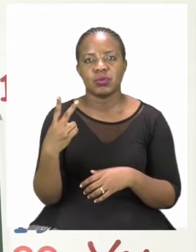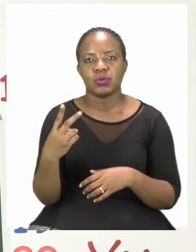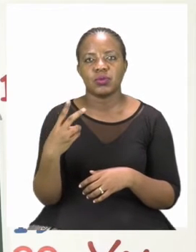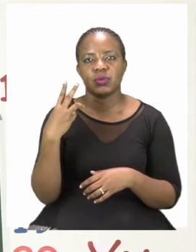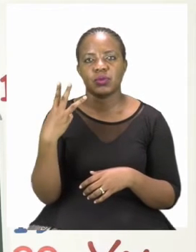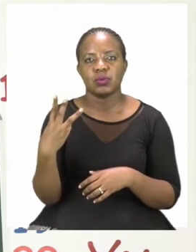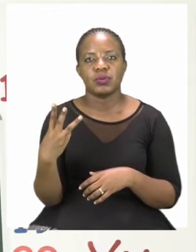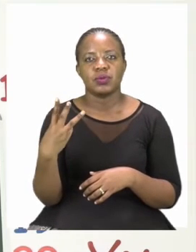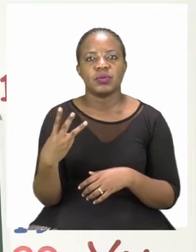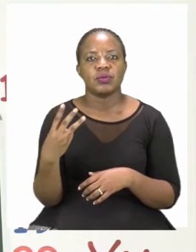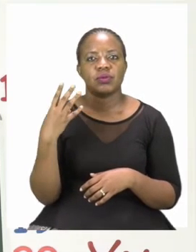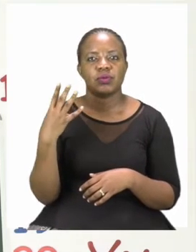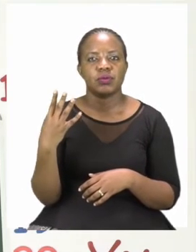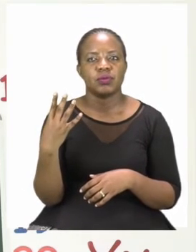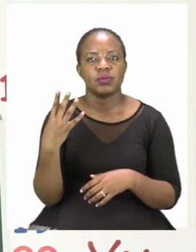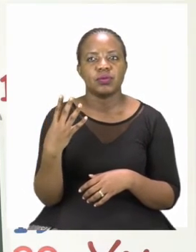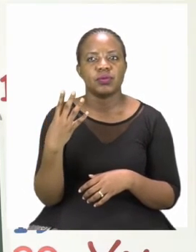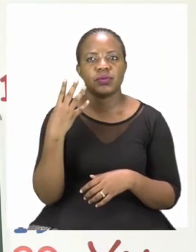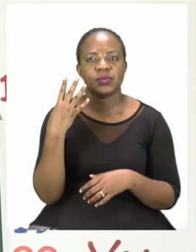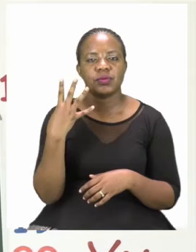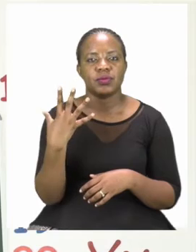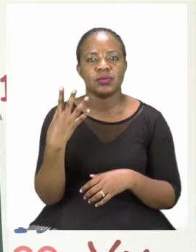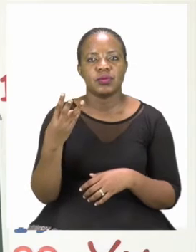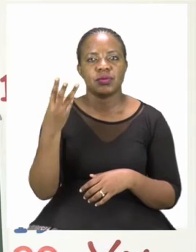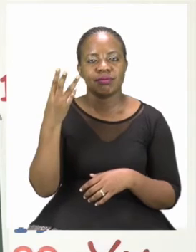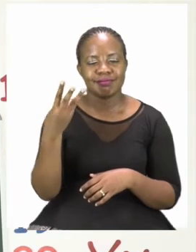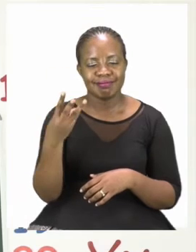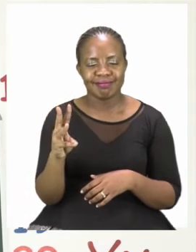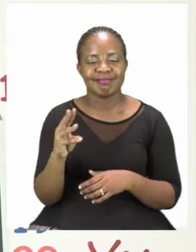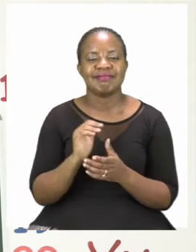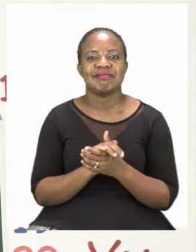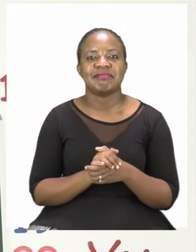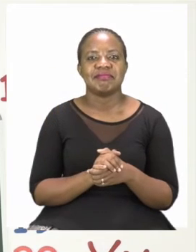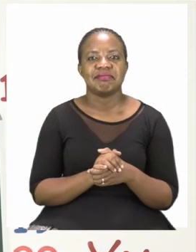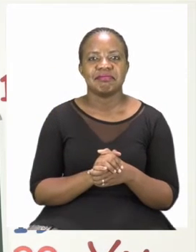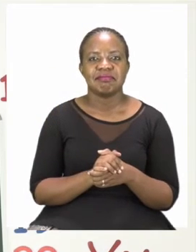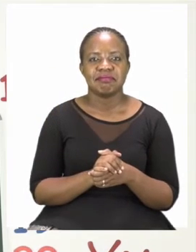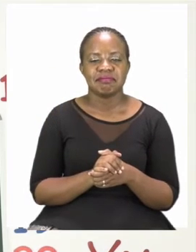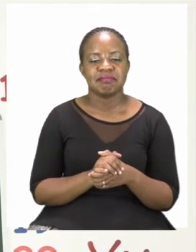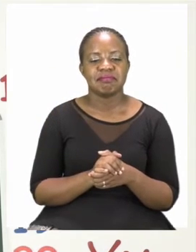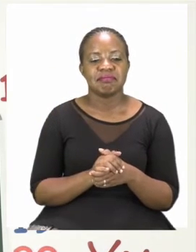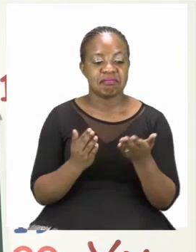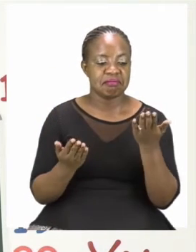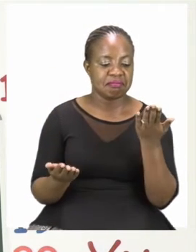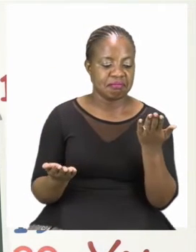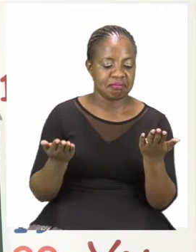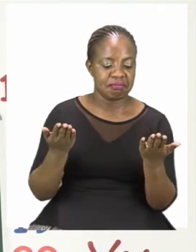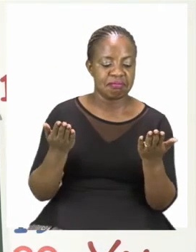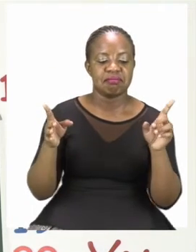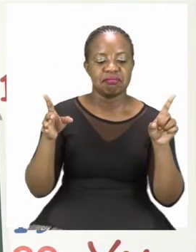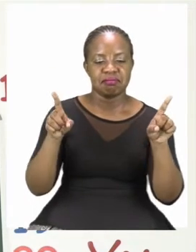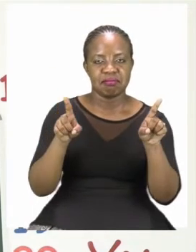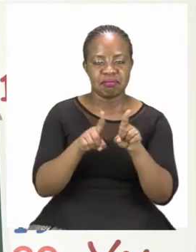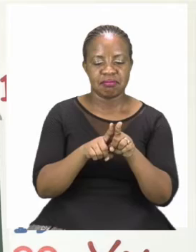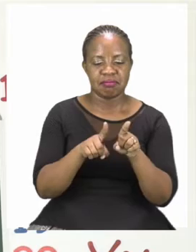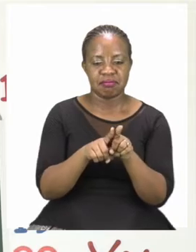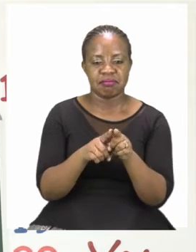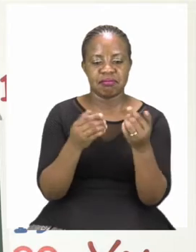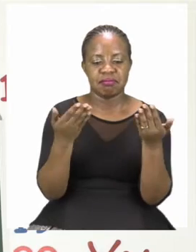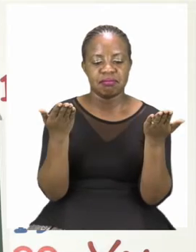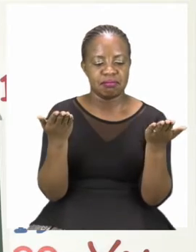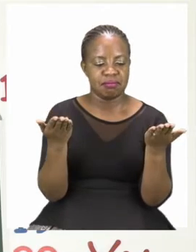the table. And I'm now going to turn one over and say what the function is or what